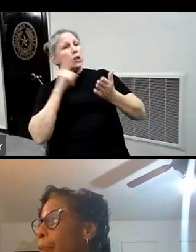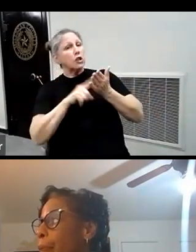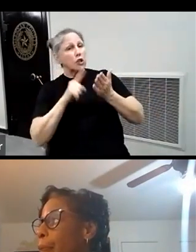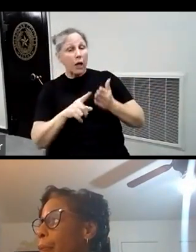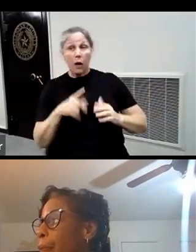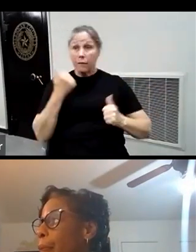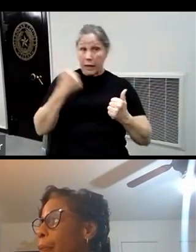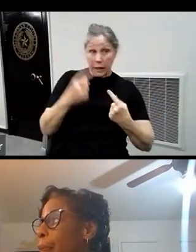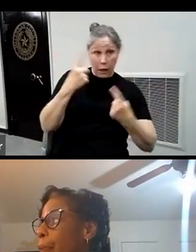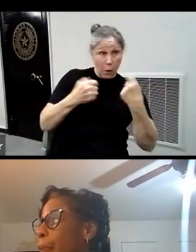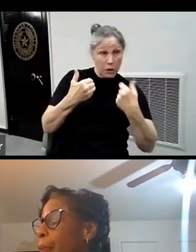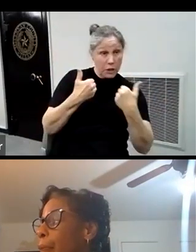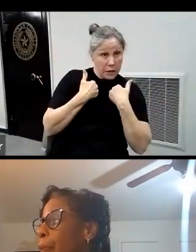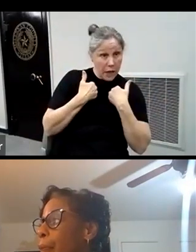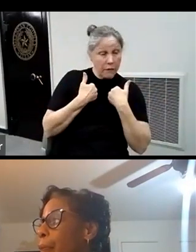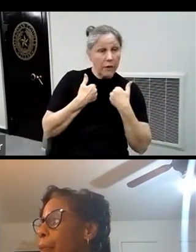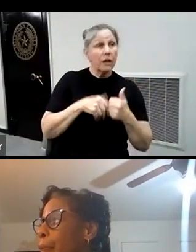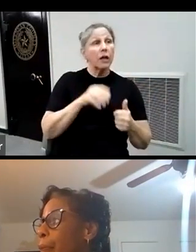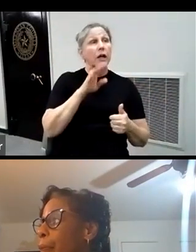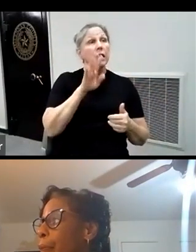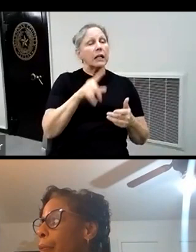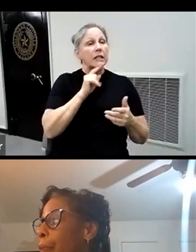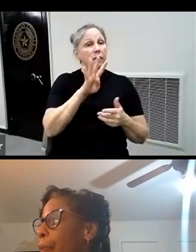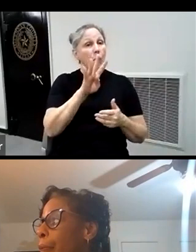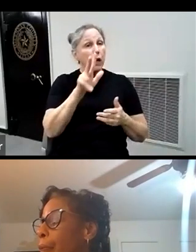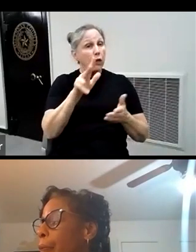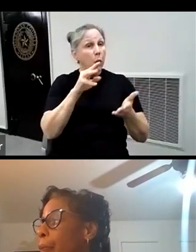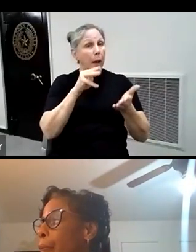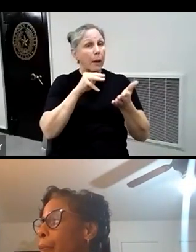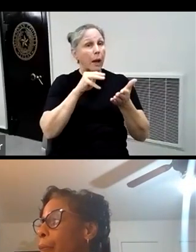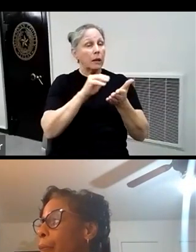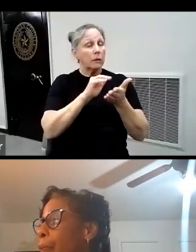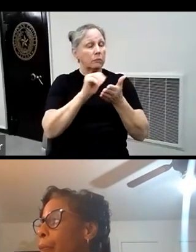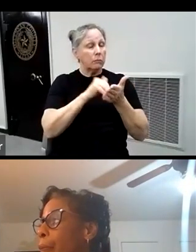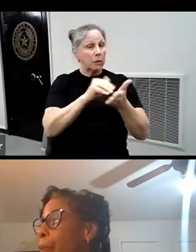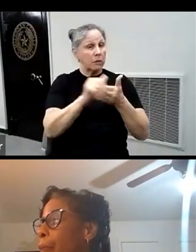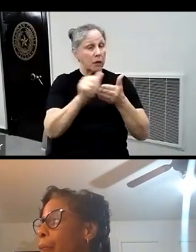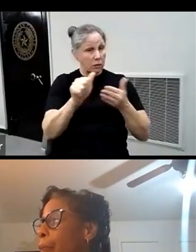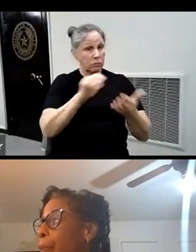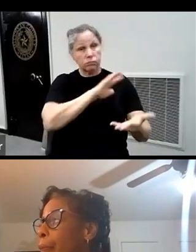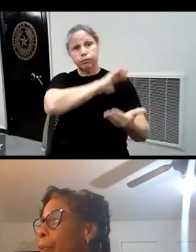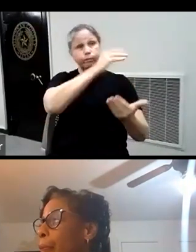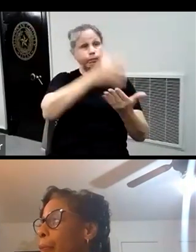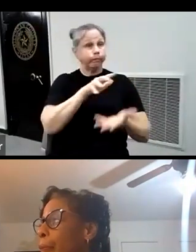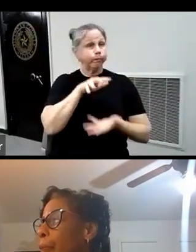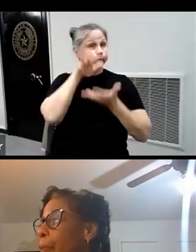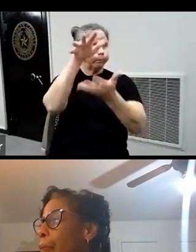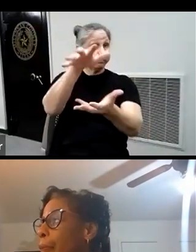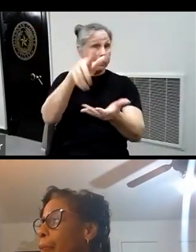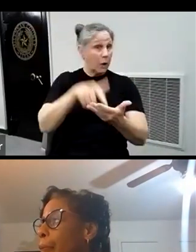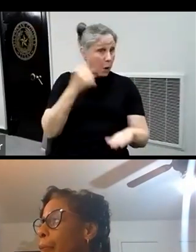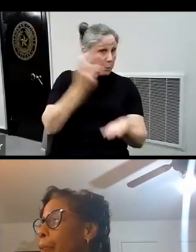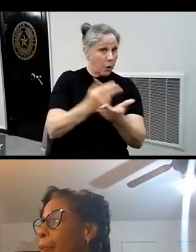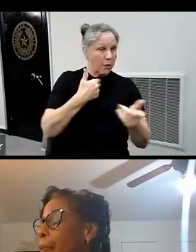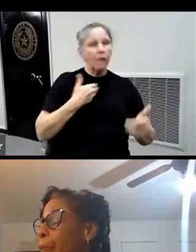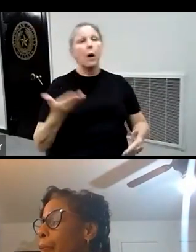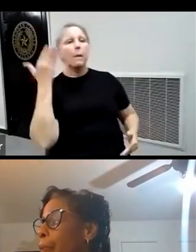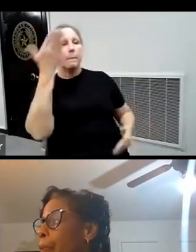The amount is $4,300 lump sum. Is there a motion to approve?